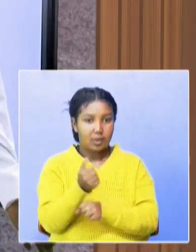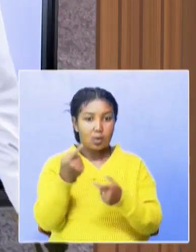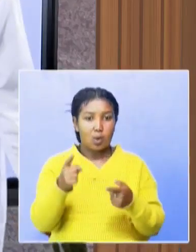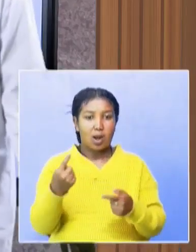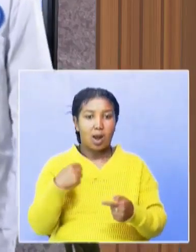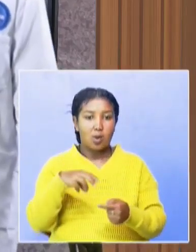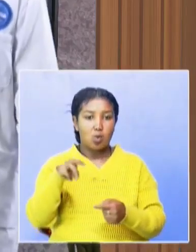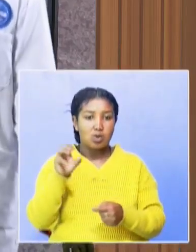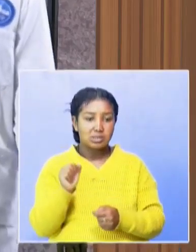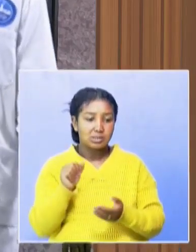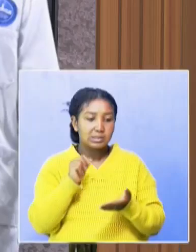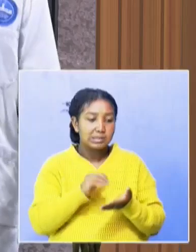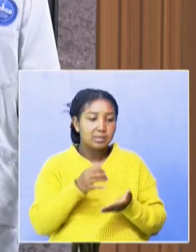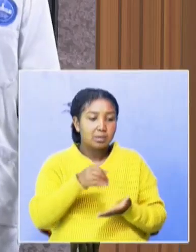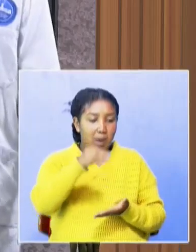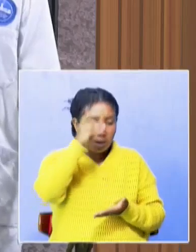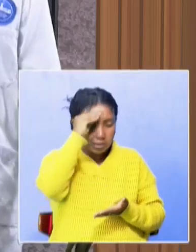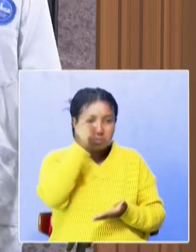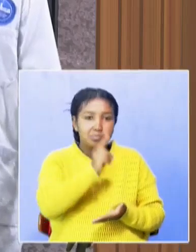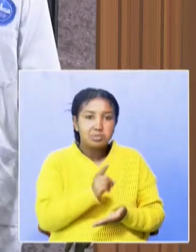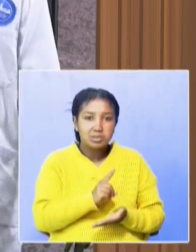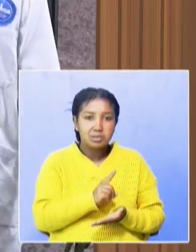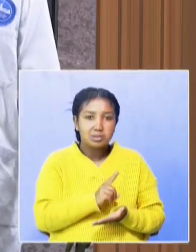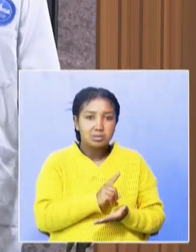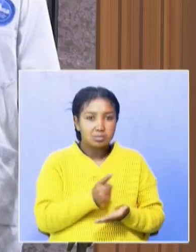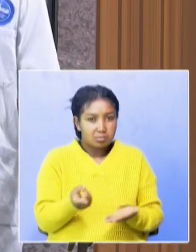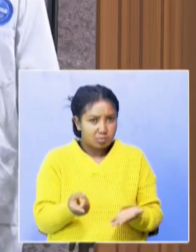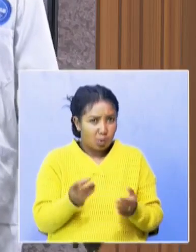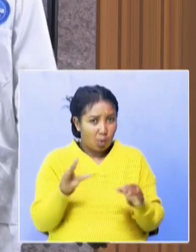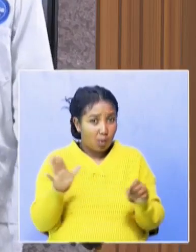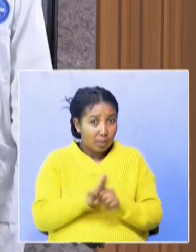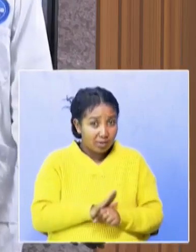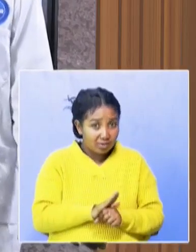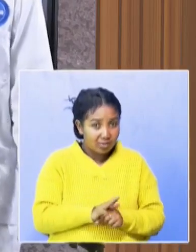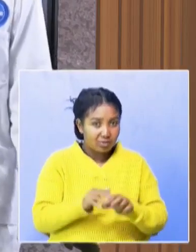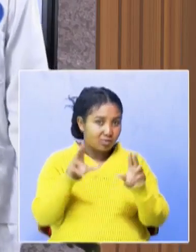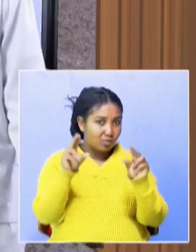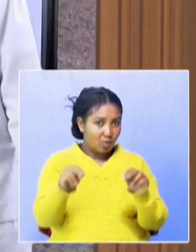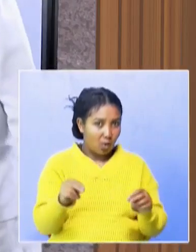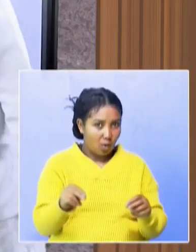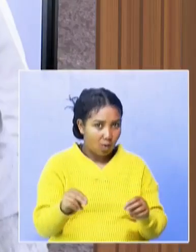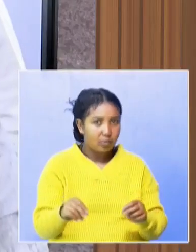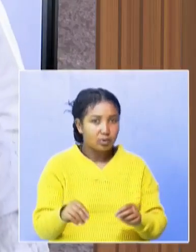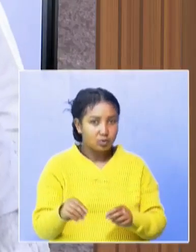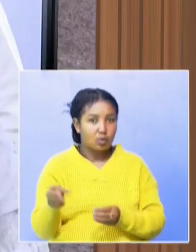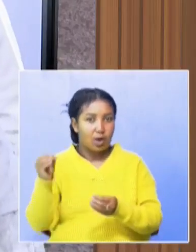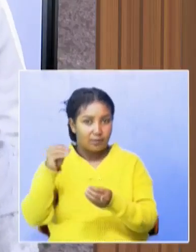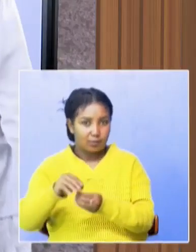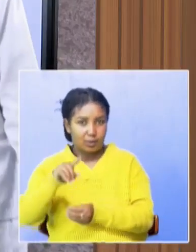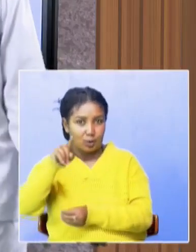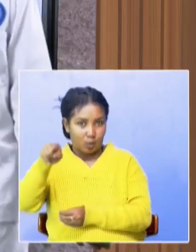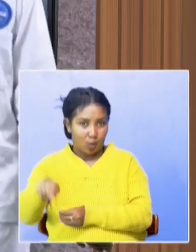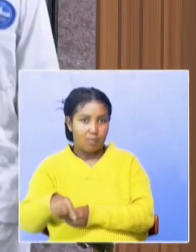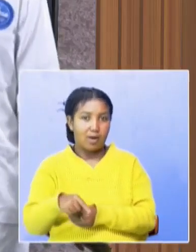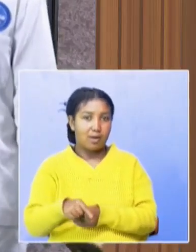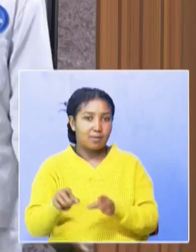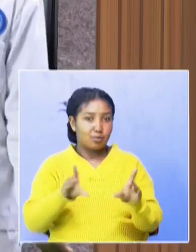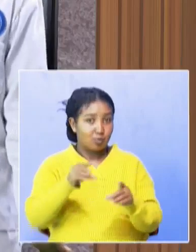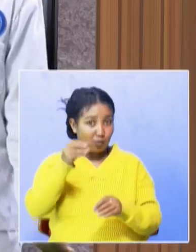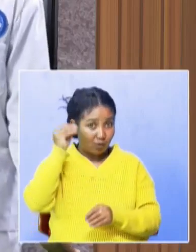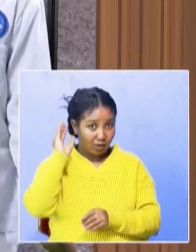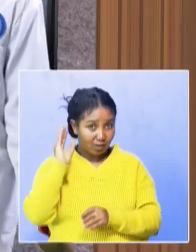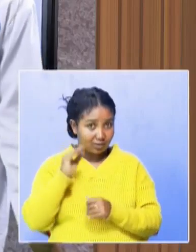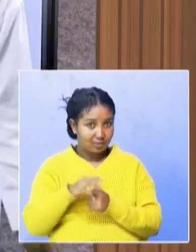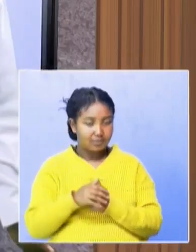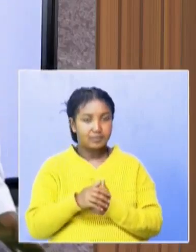While I was studying my lesson, is it complete? No. So we have to put here comma. Don't